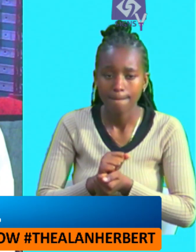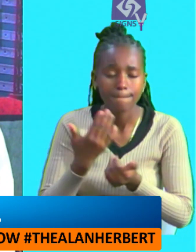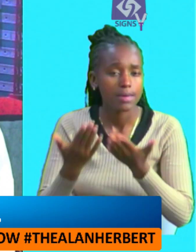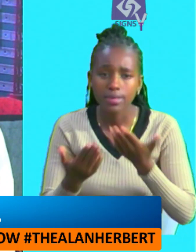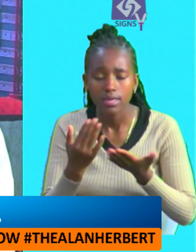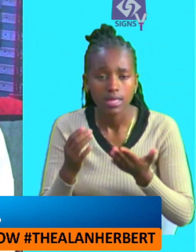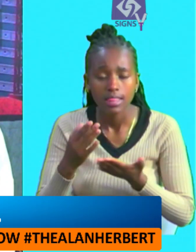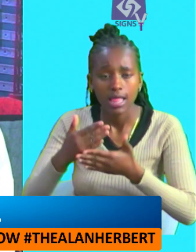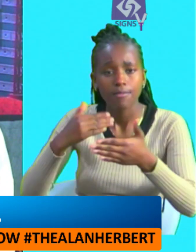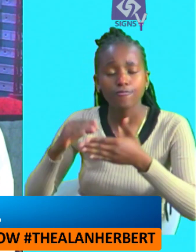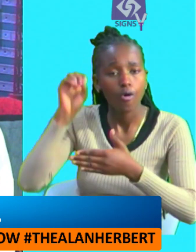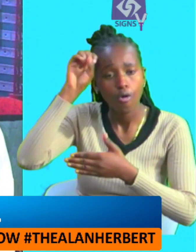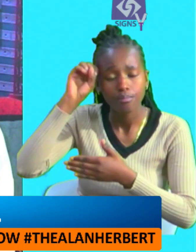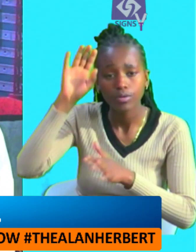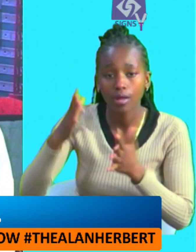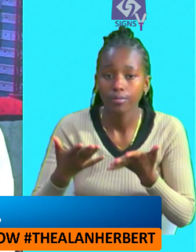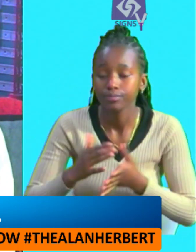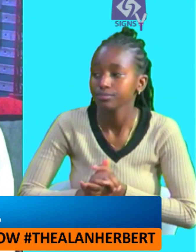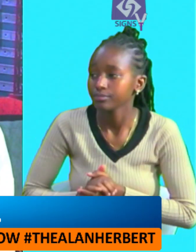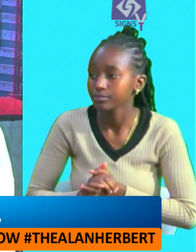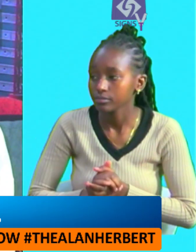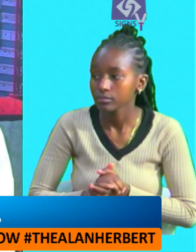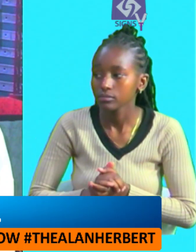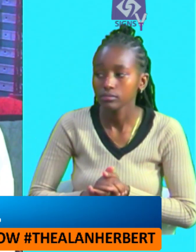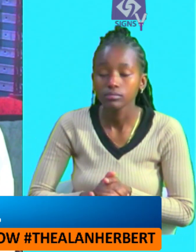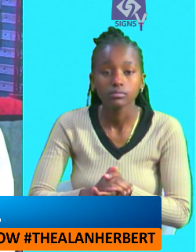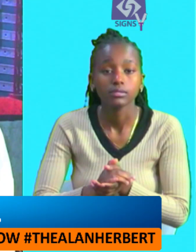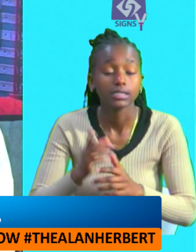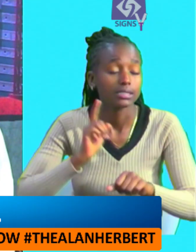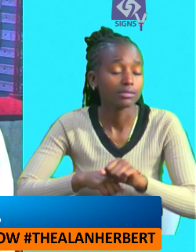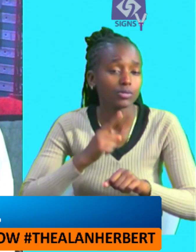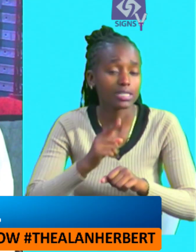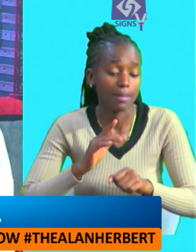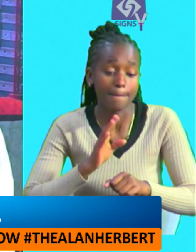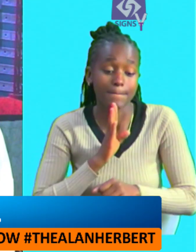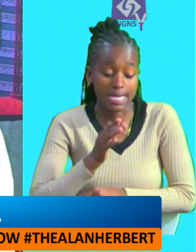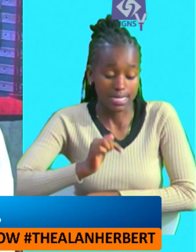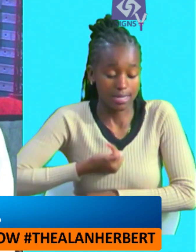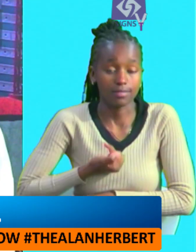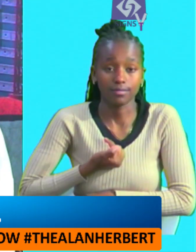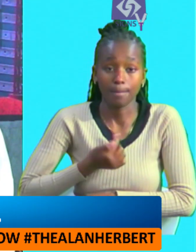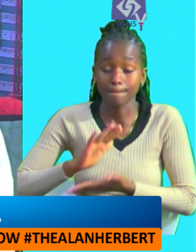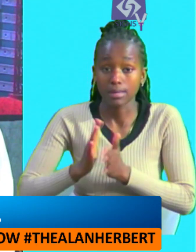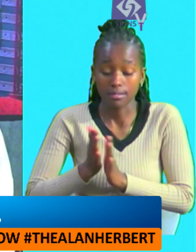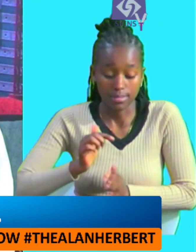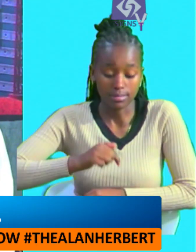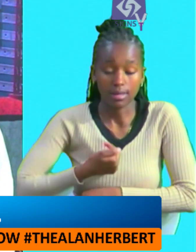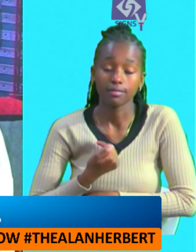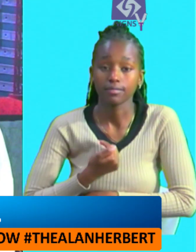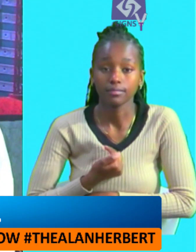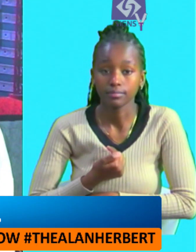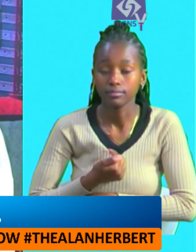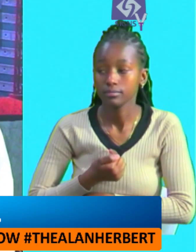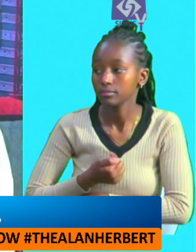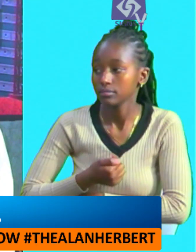kwa kichwa kitambaa. Nini ayamanga tu Nyambu. Where your age? Si ati ninavanga